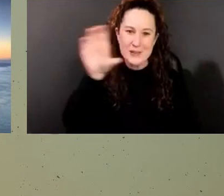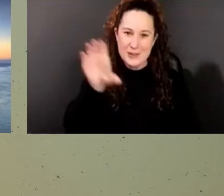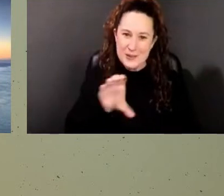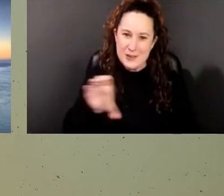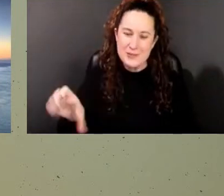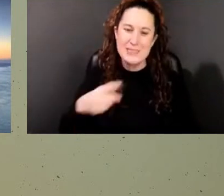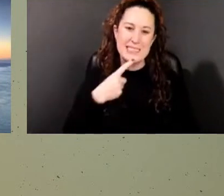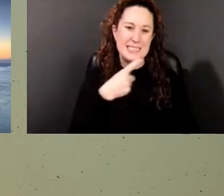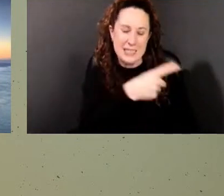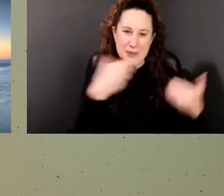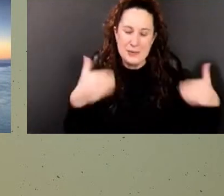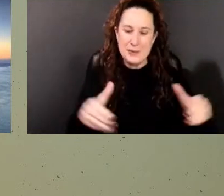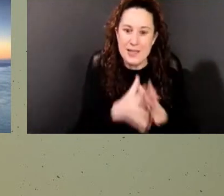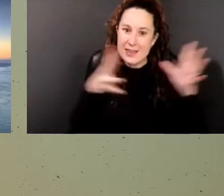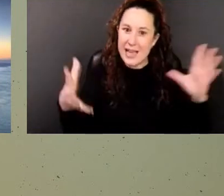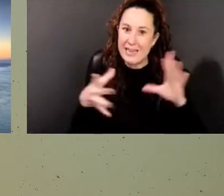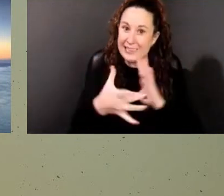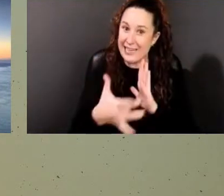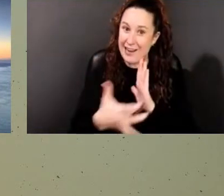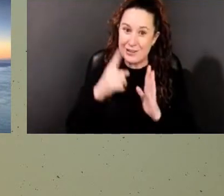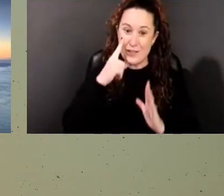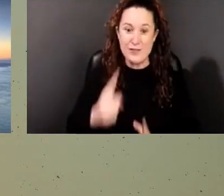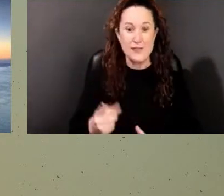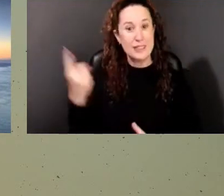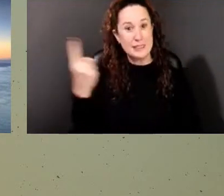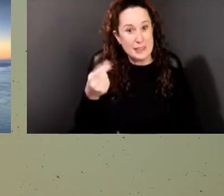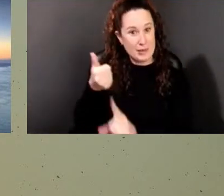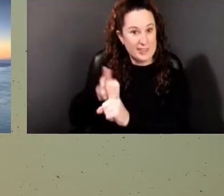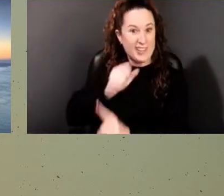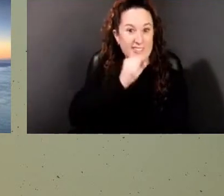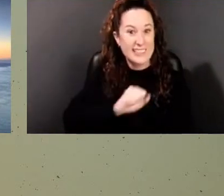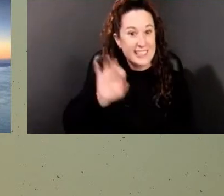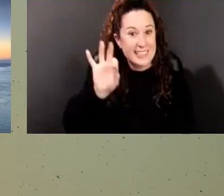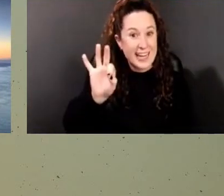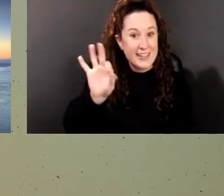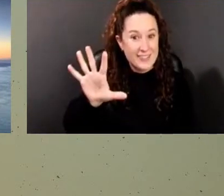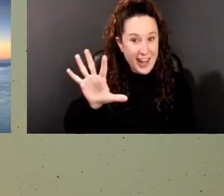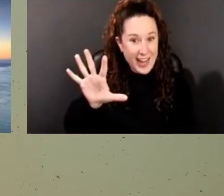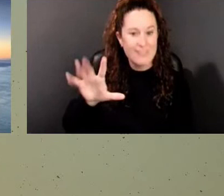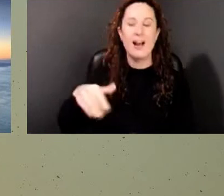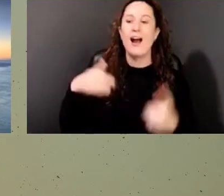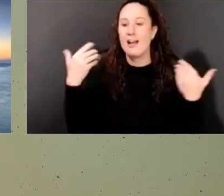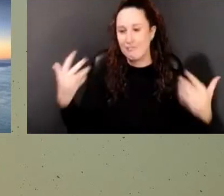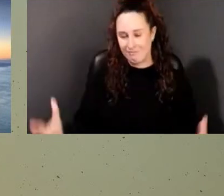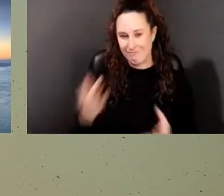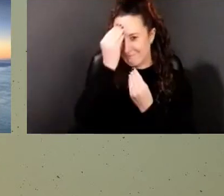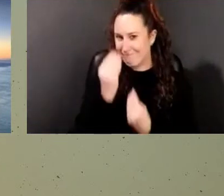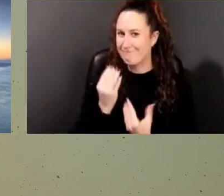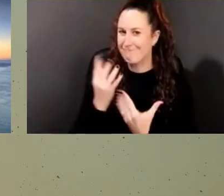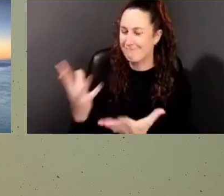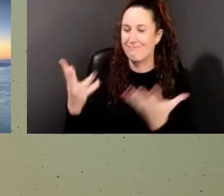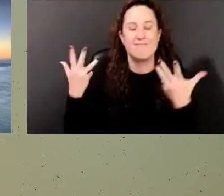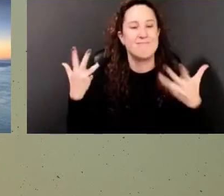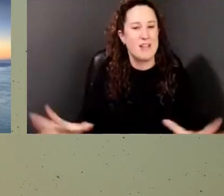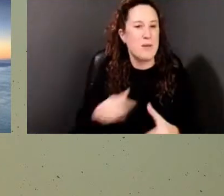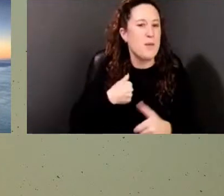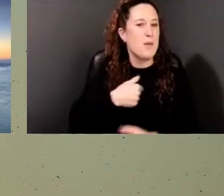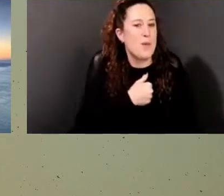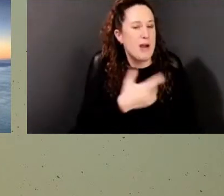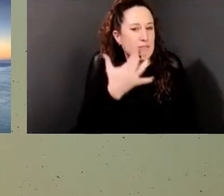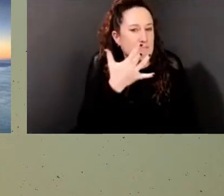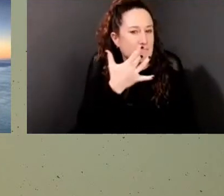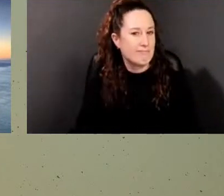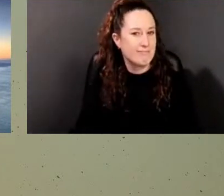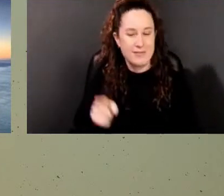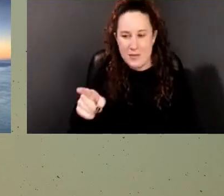of technology for a 95-year-old. And I told her that we are blessed that she is with us tonight and